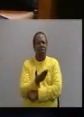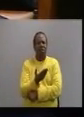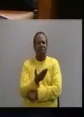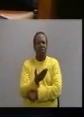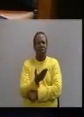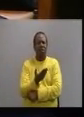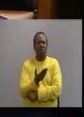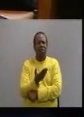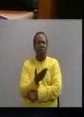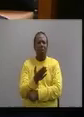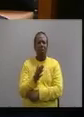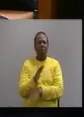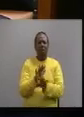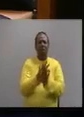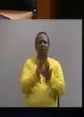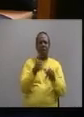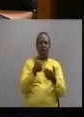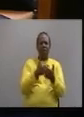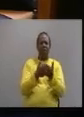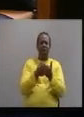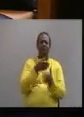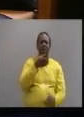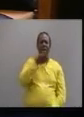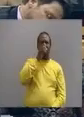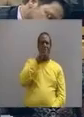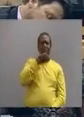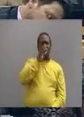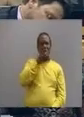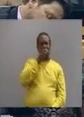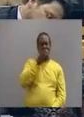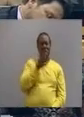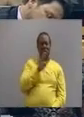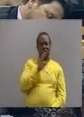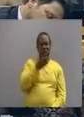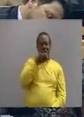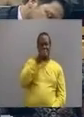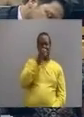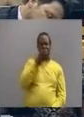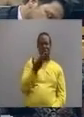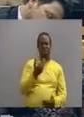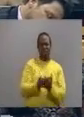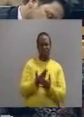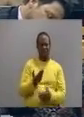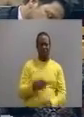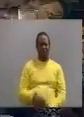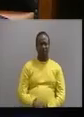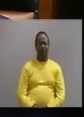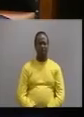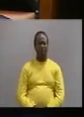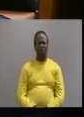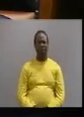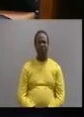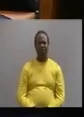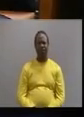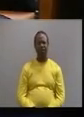Honourable Member a little bit of water, please. Honourable members, we were order. Order, Honourable members. We